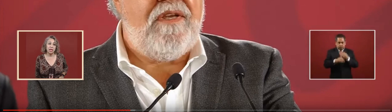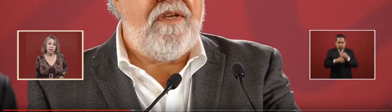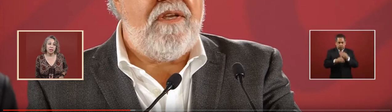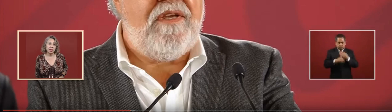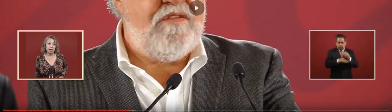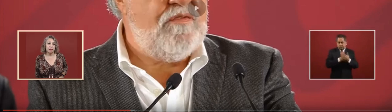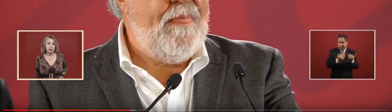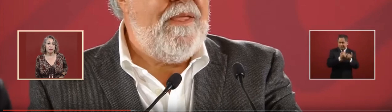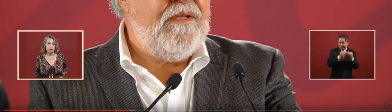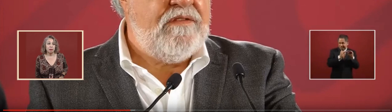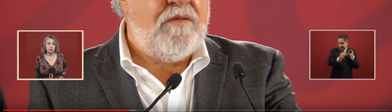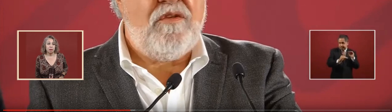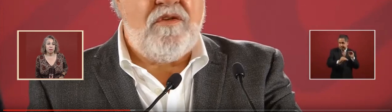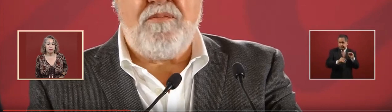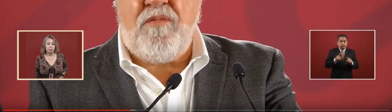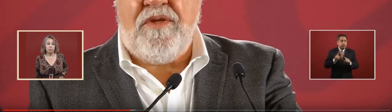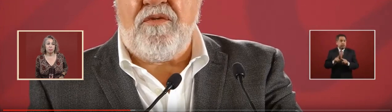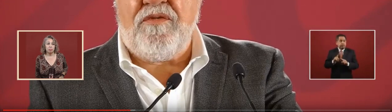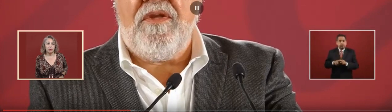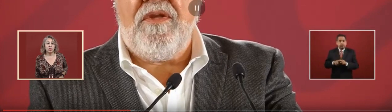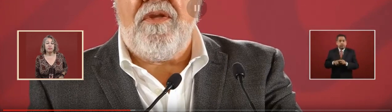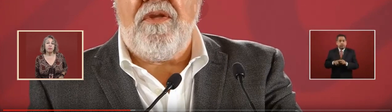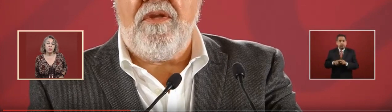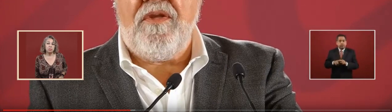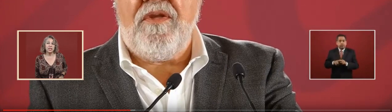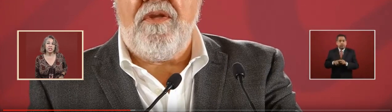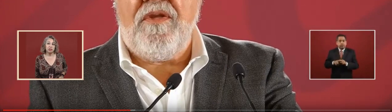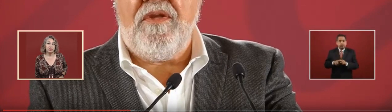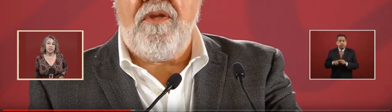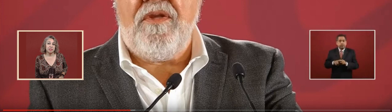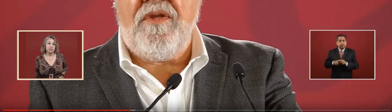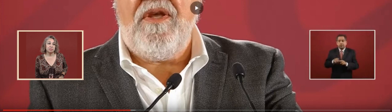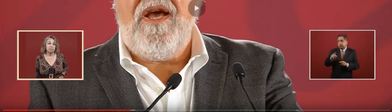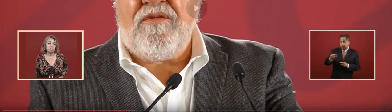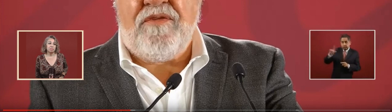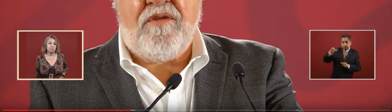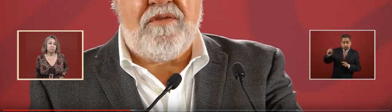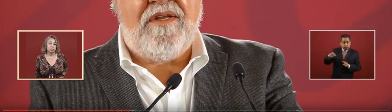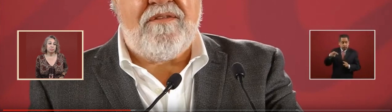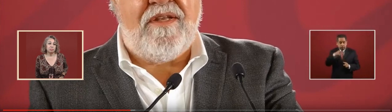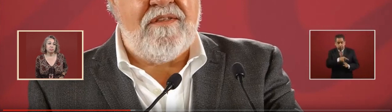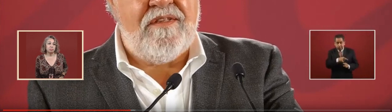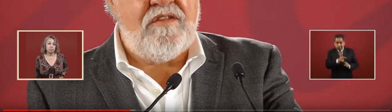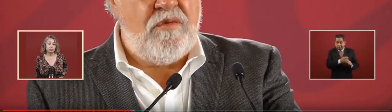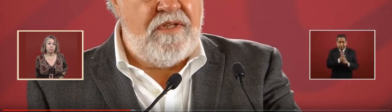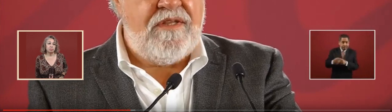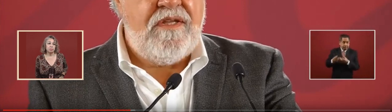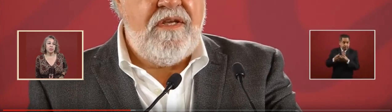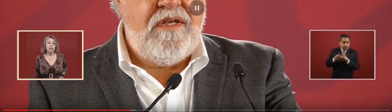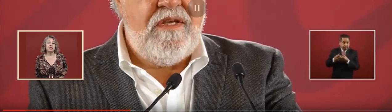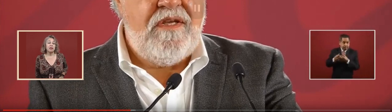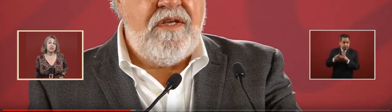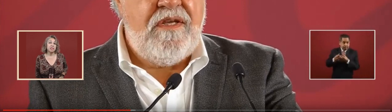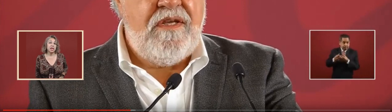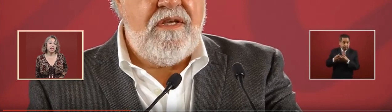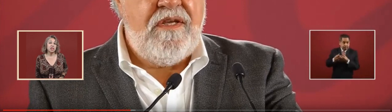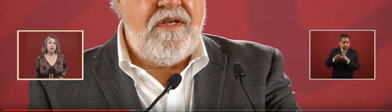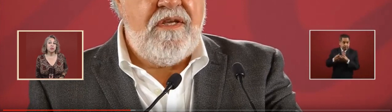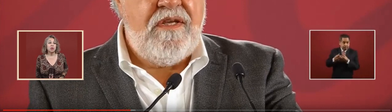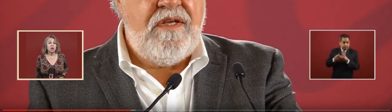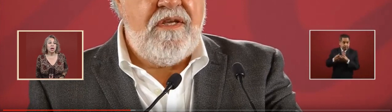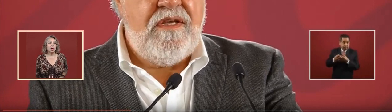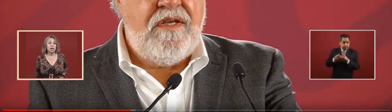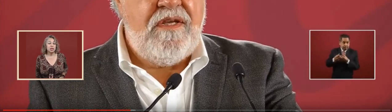responsibility de servidores públicos for public servants. asociados a las tareas de seguridad, that are assigned